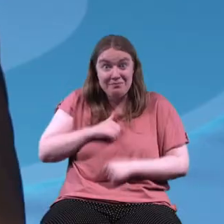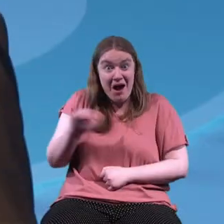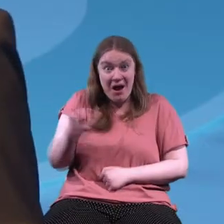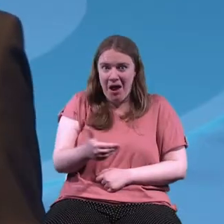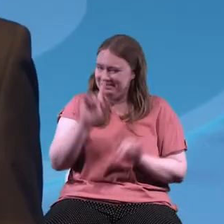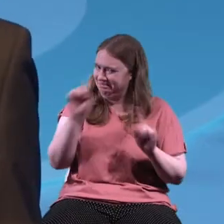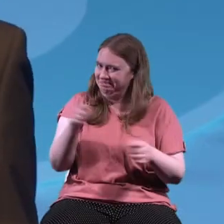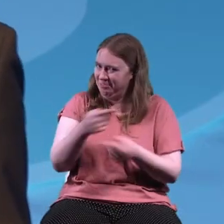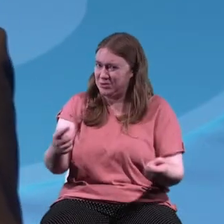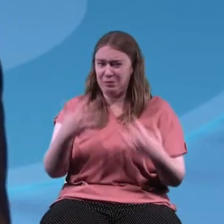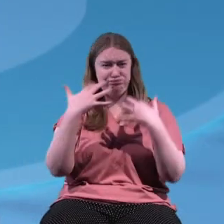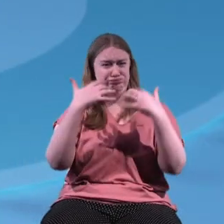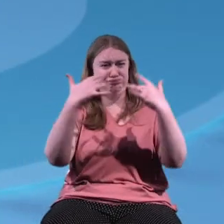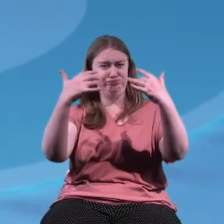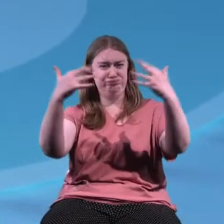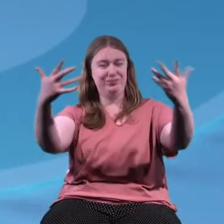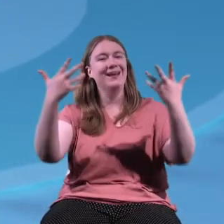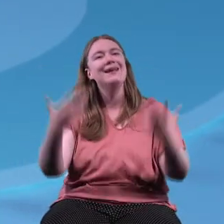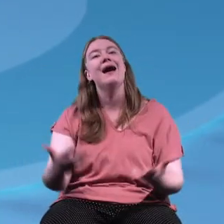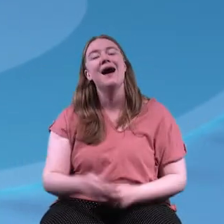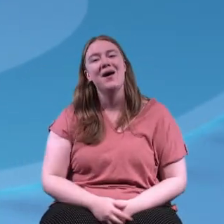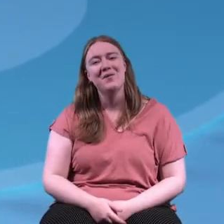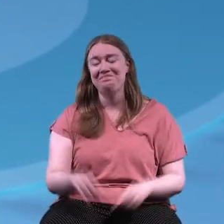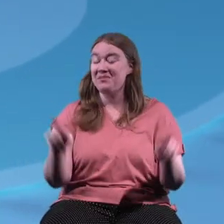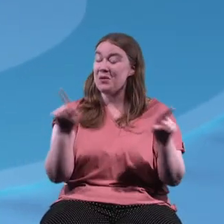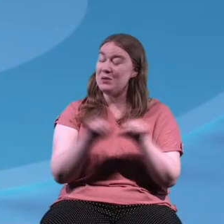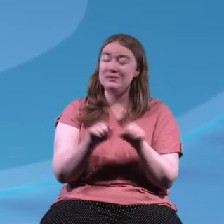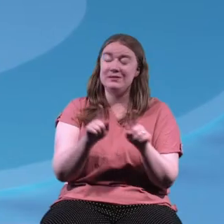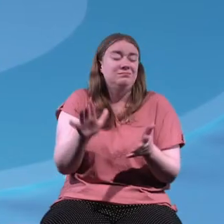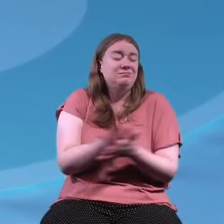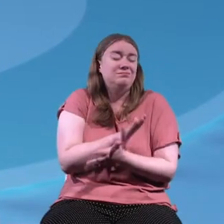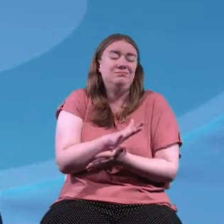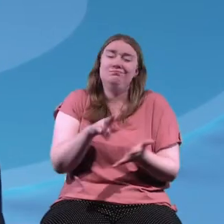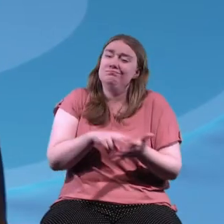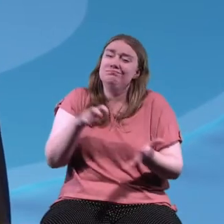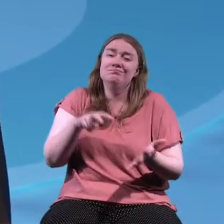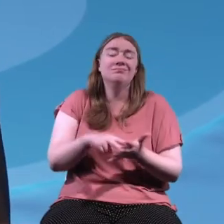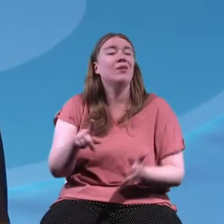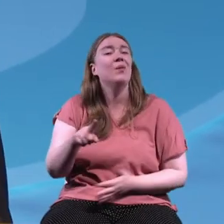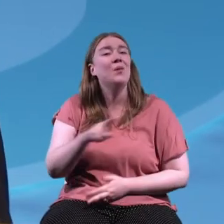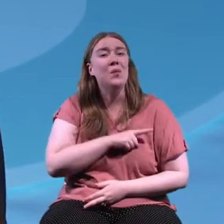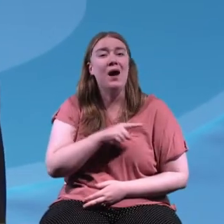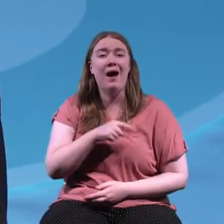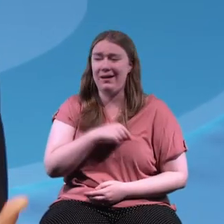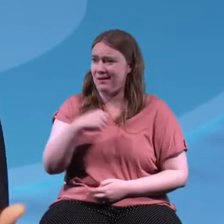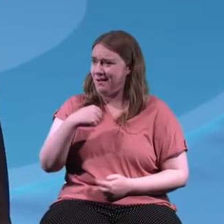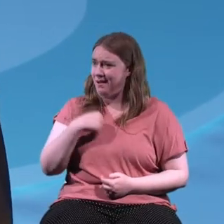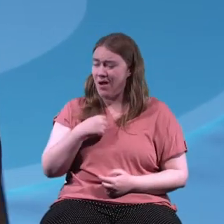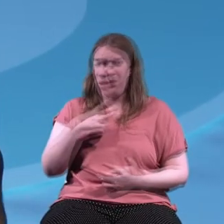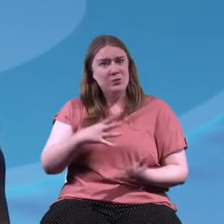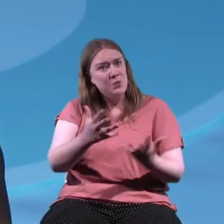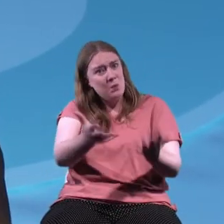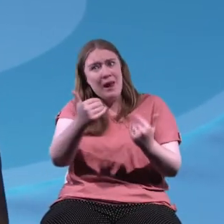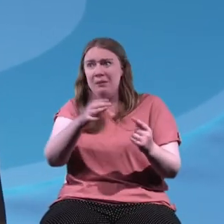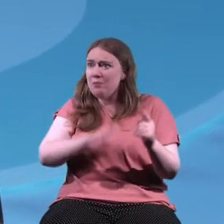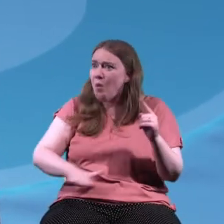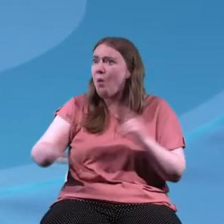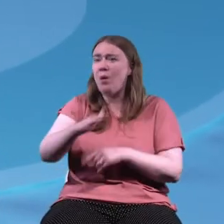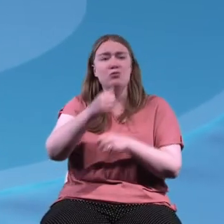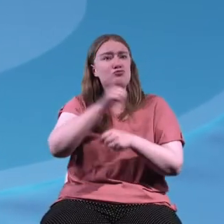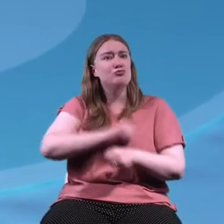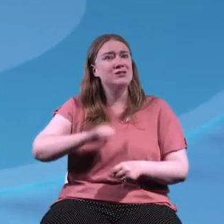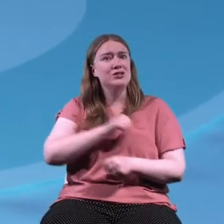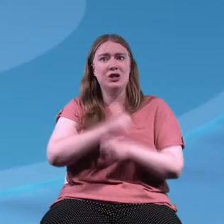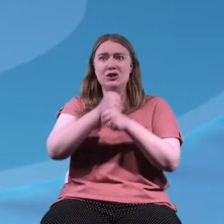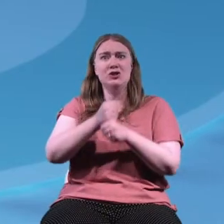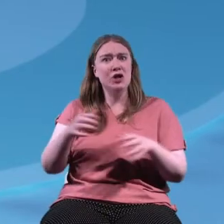also a real delight to be able to welcome you on behalf of all Christians, the church, the Christian church